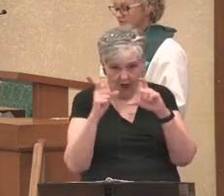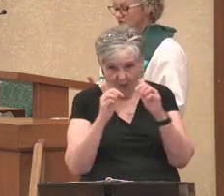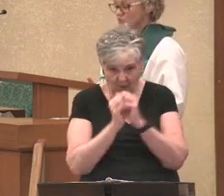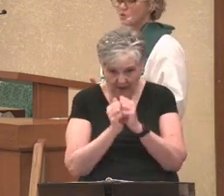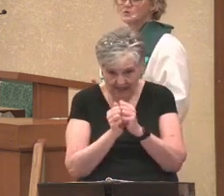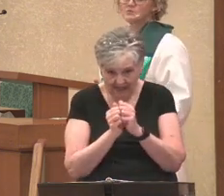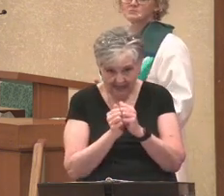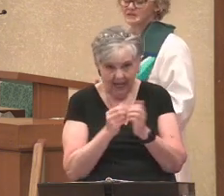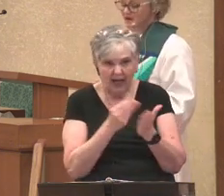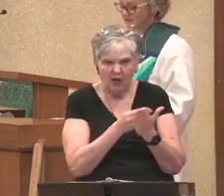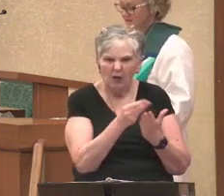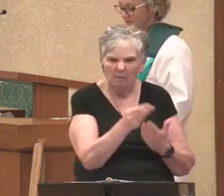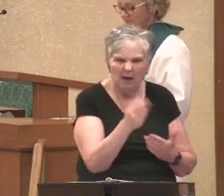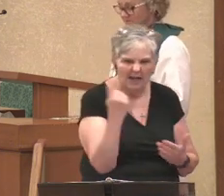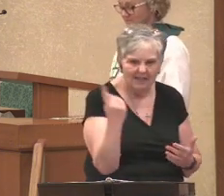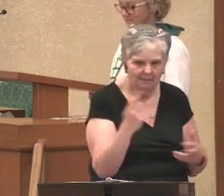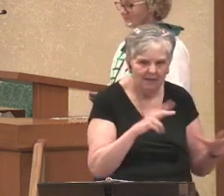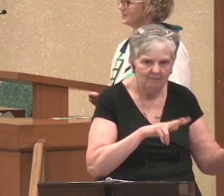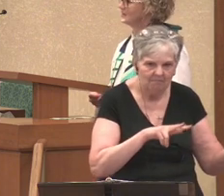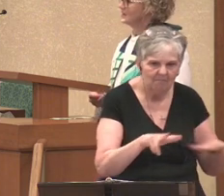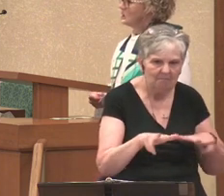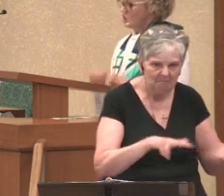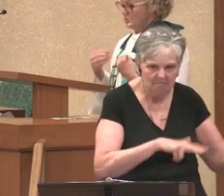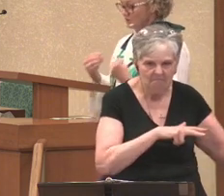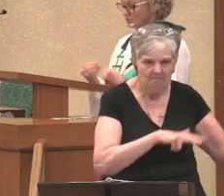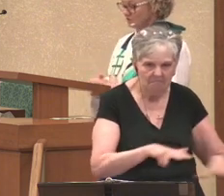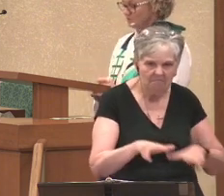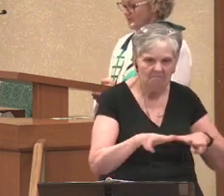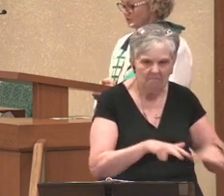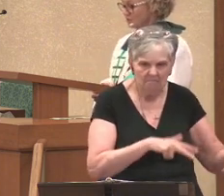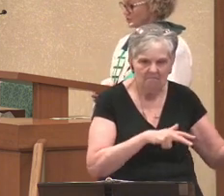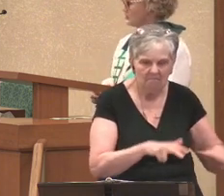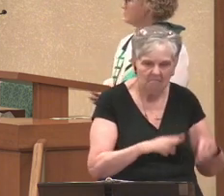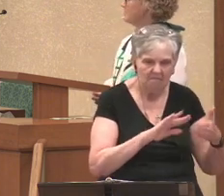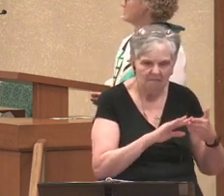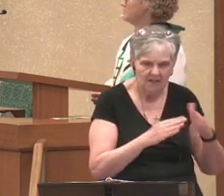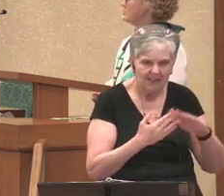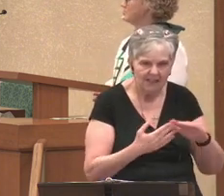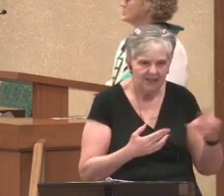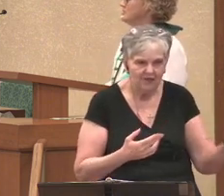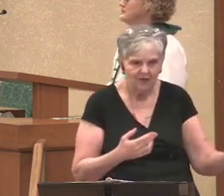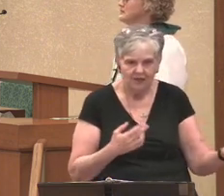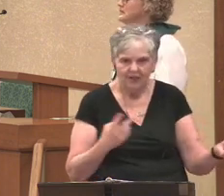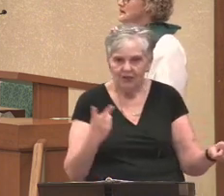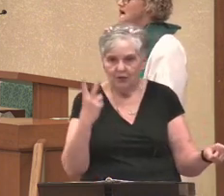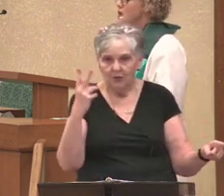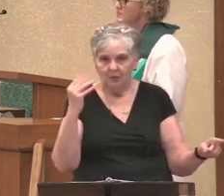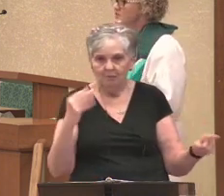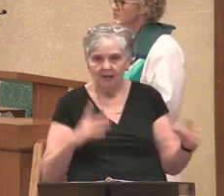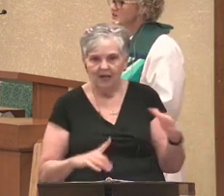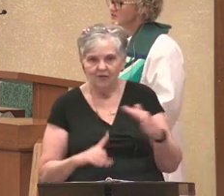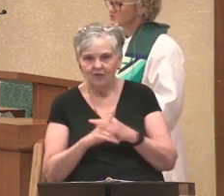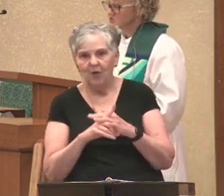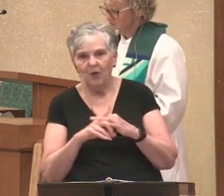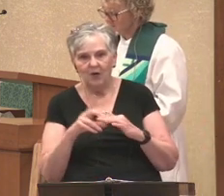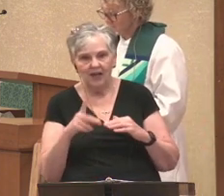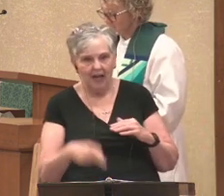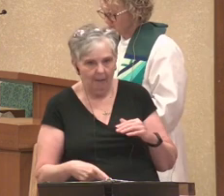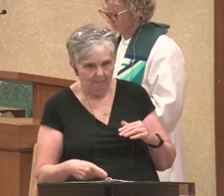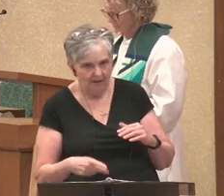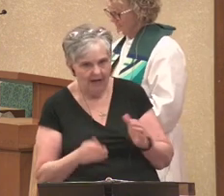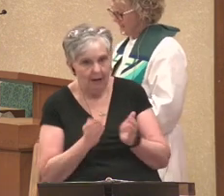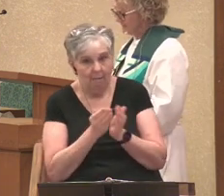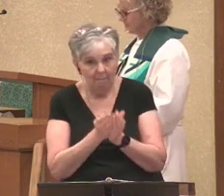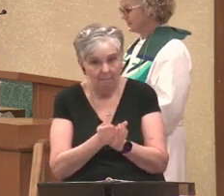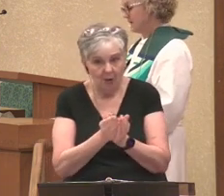the village where we would be hiking. When two men showed up in a boat, a pretty small